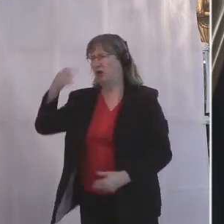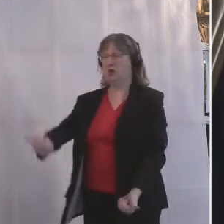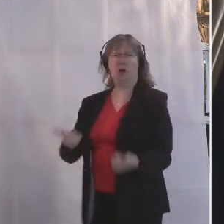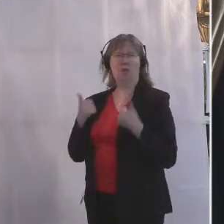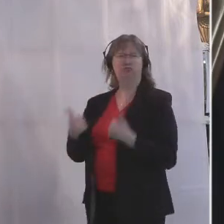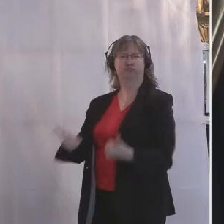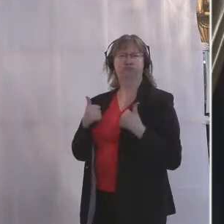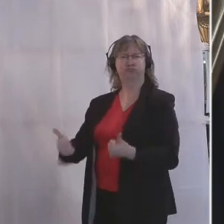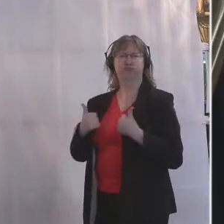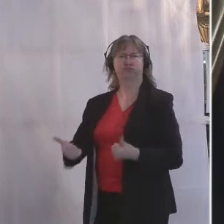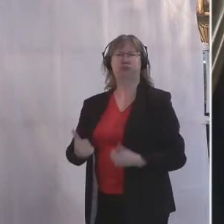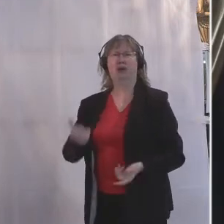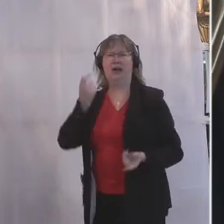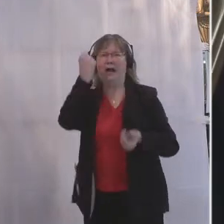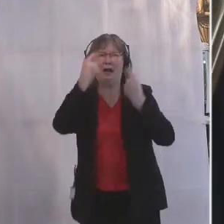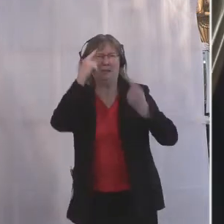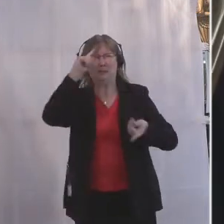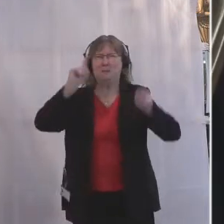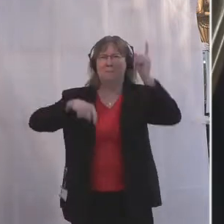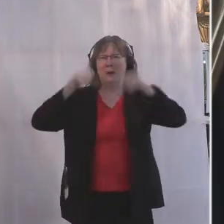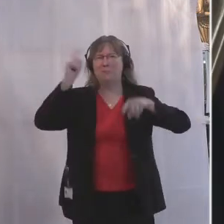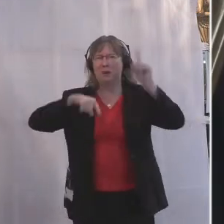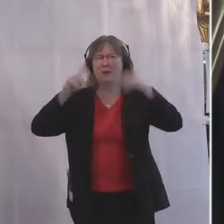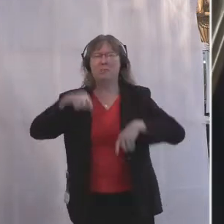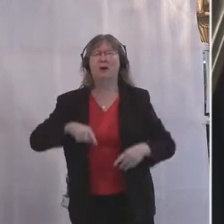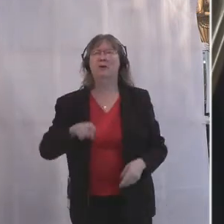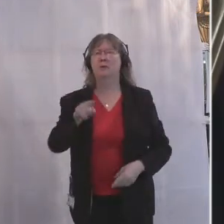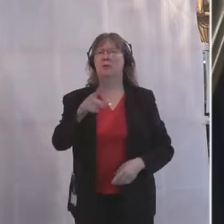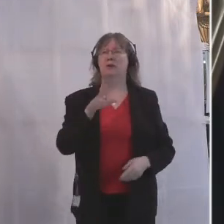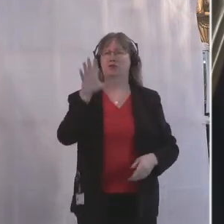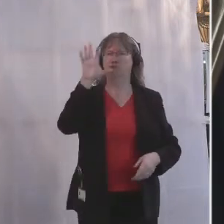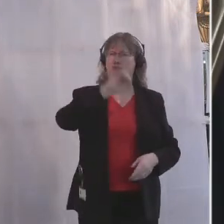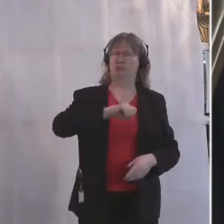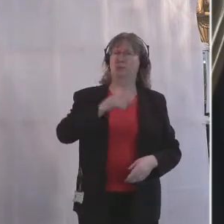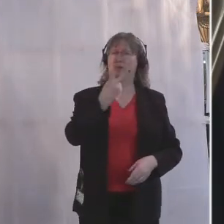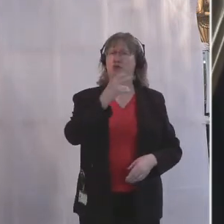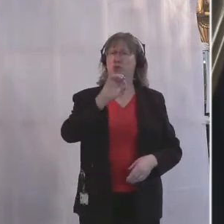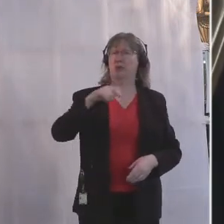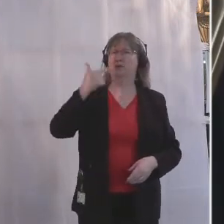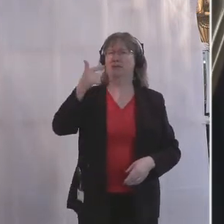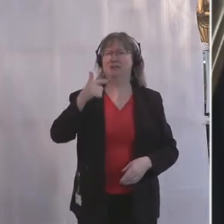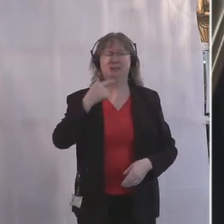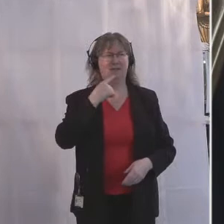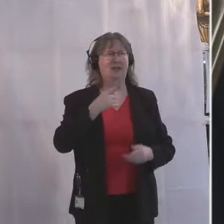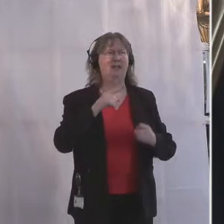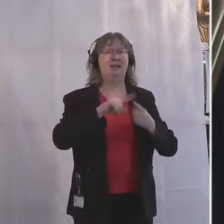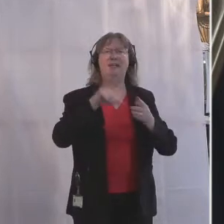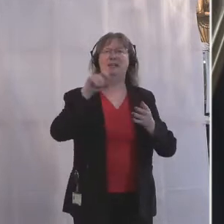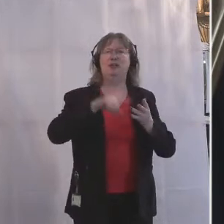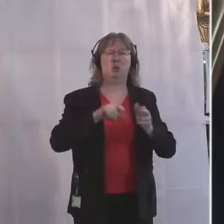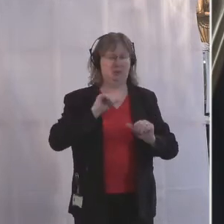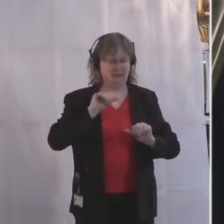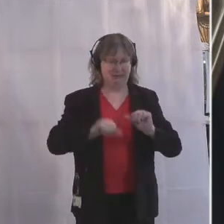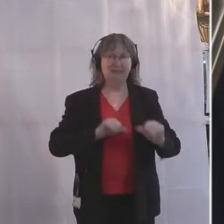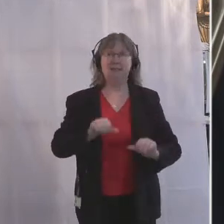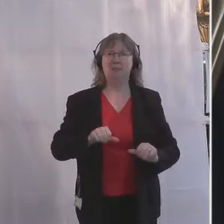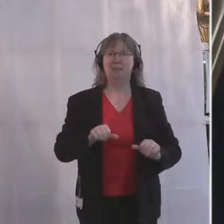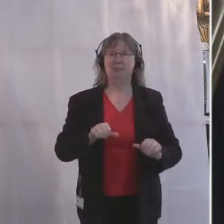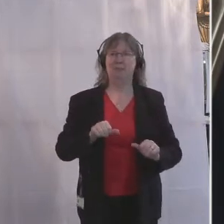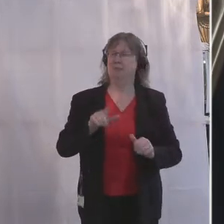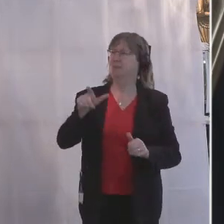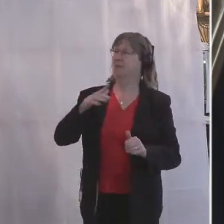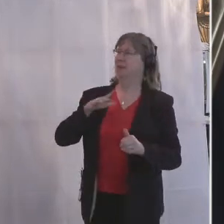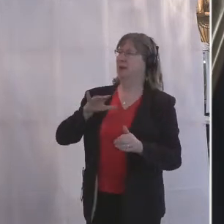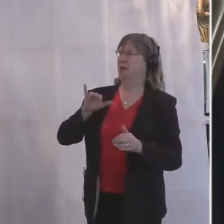so many ideas, but I'd only wished in 2007 that there was this phenomenal ecosystem that I knew about and that was there that could have supported me,